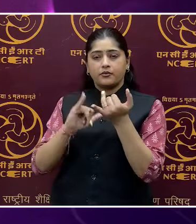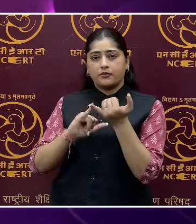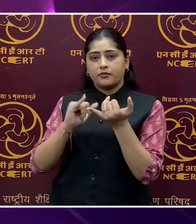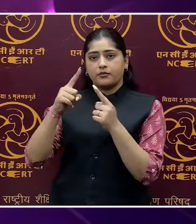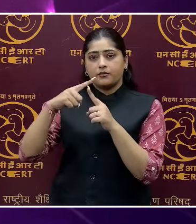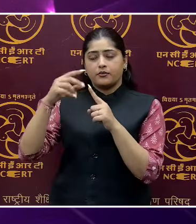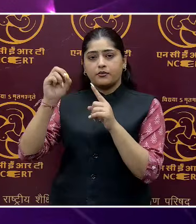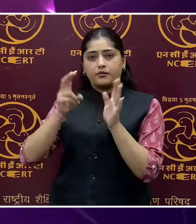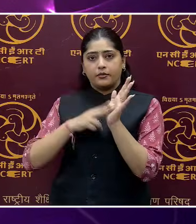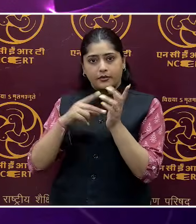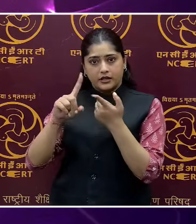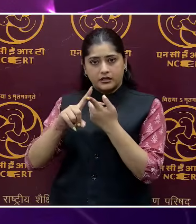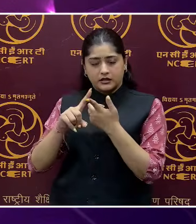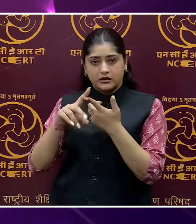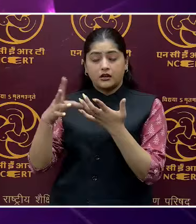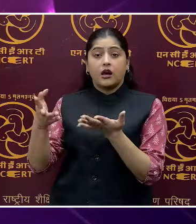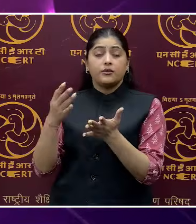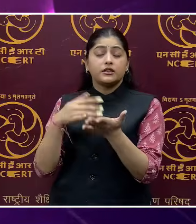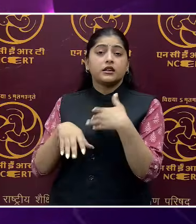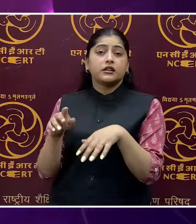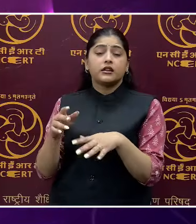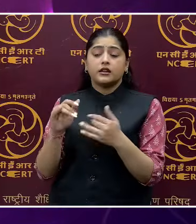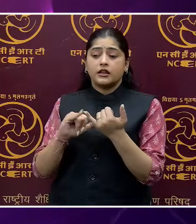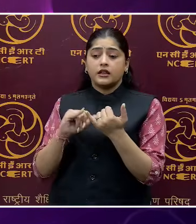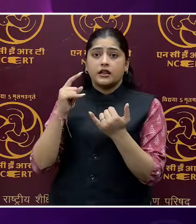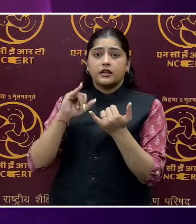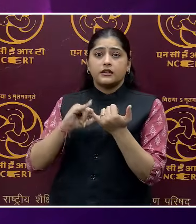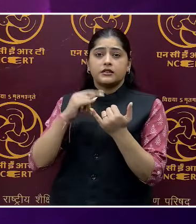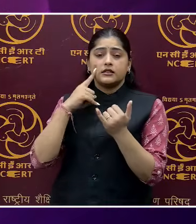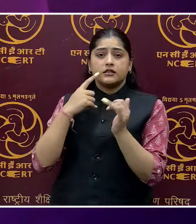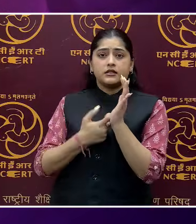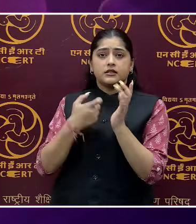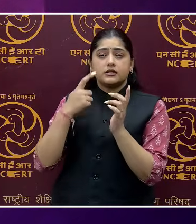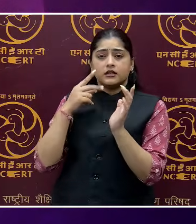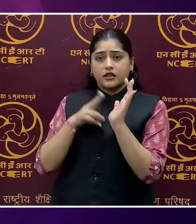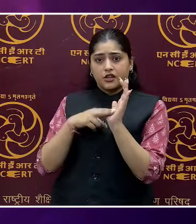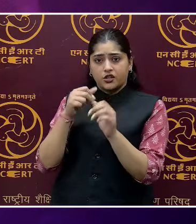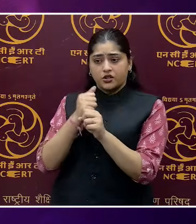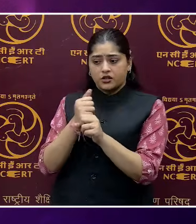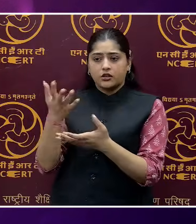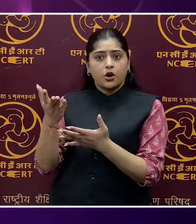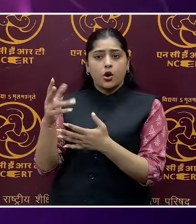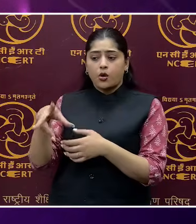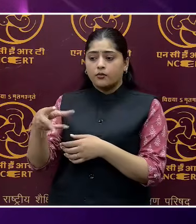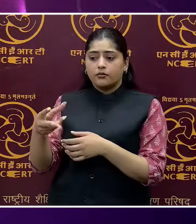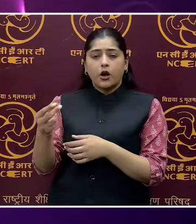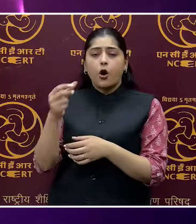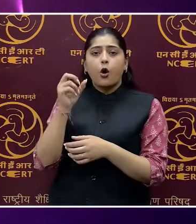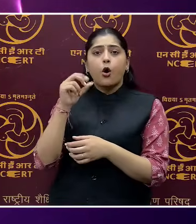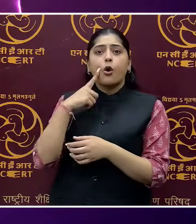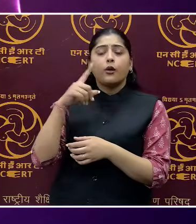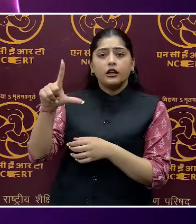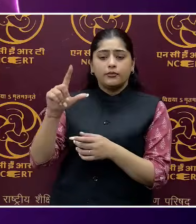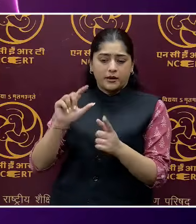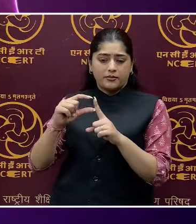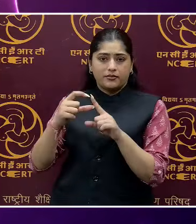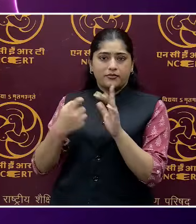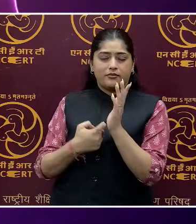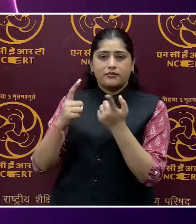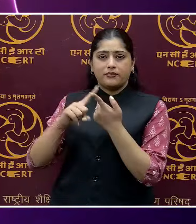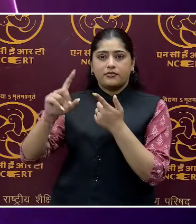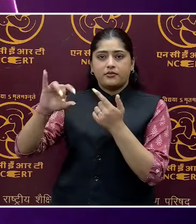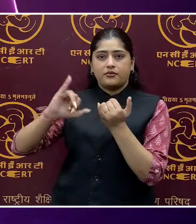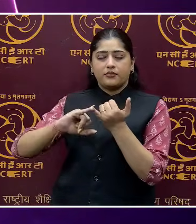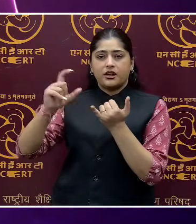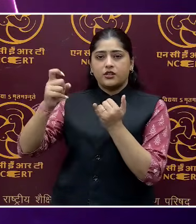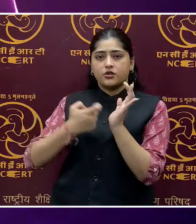Syringe will take up the oil and it will showing that mark up to 10. Now we will apply the pressure,